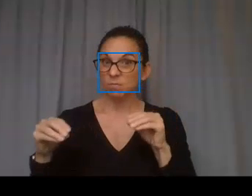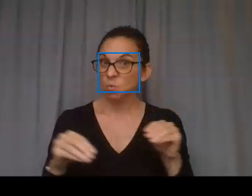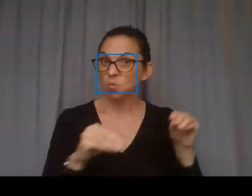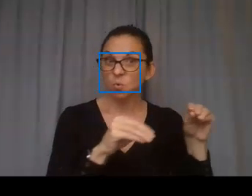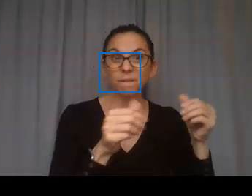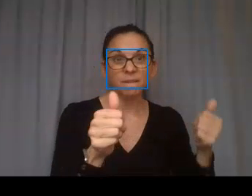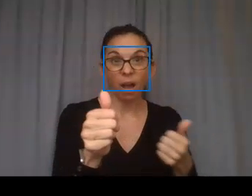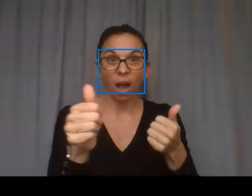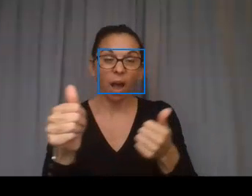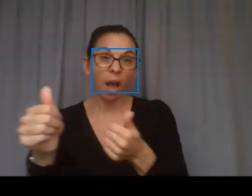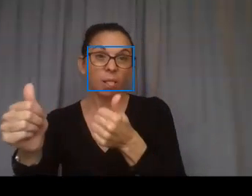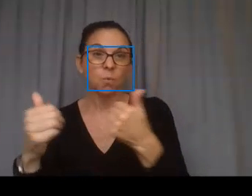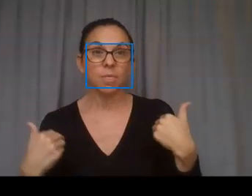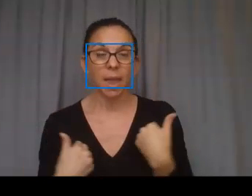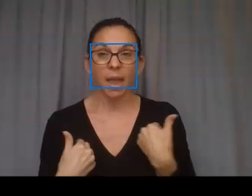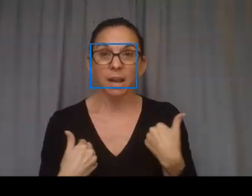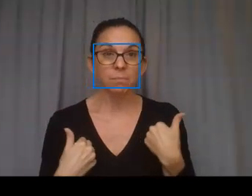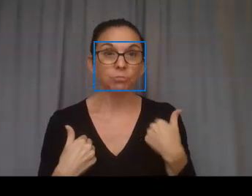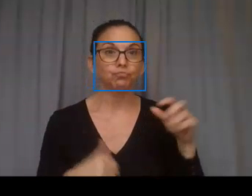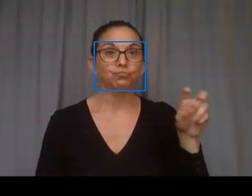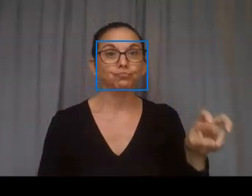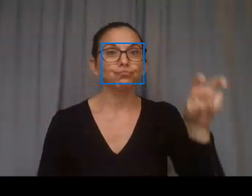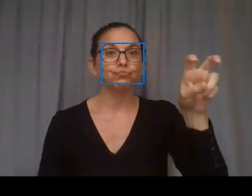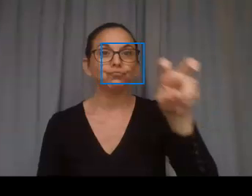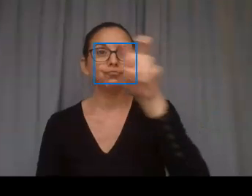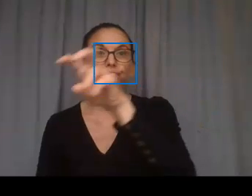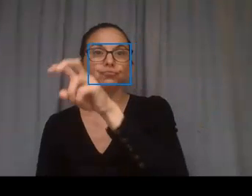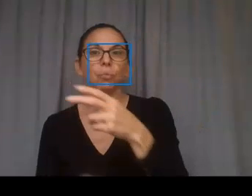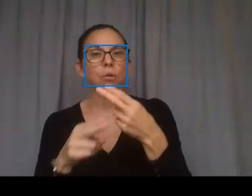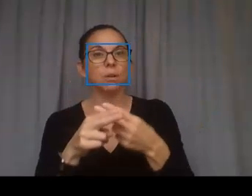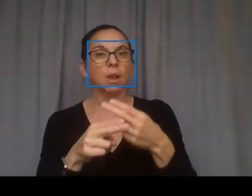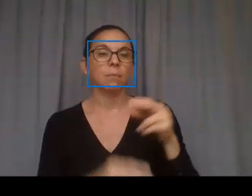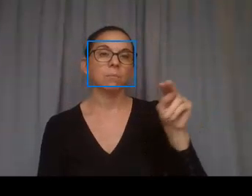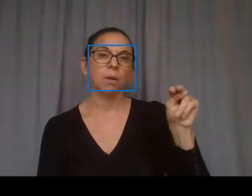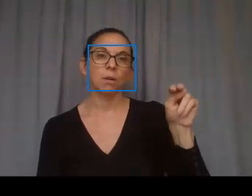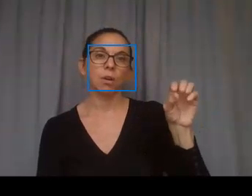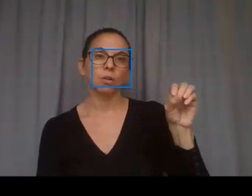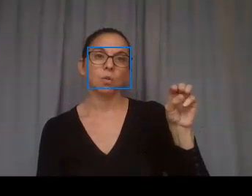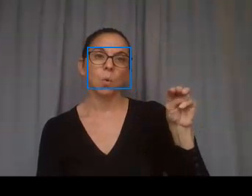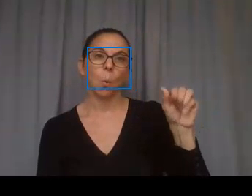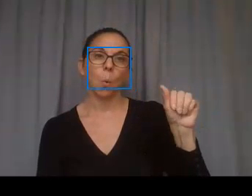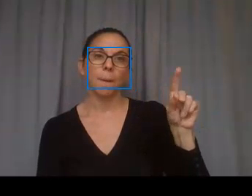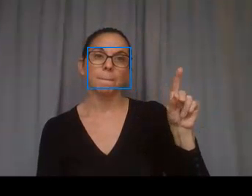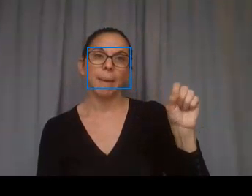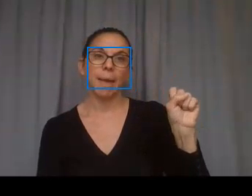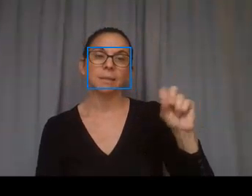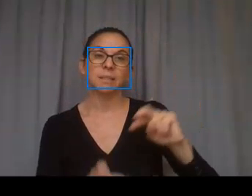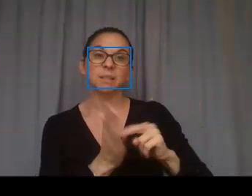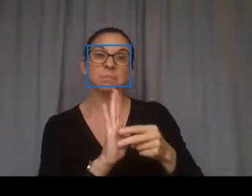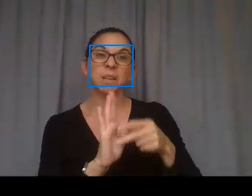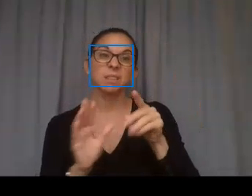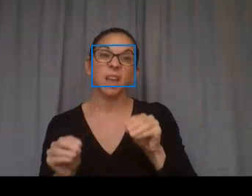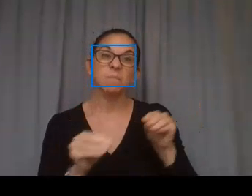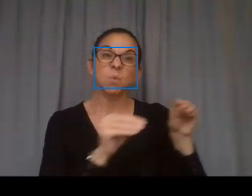following animals. And moving from place to place makes them nomads, which is a person that moves from place to place.